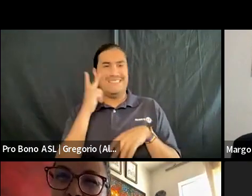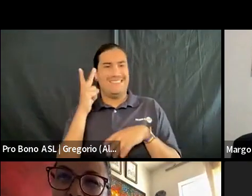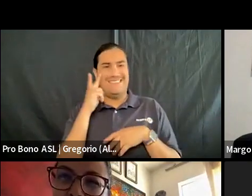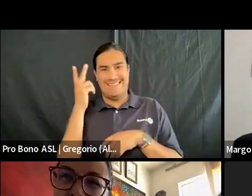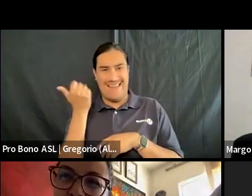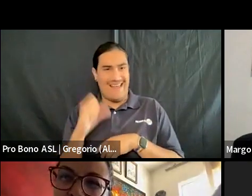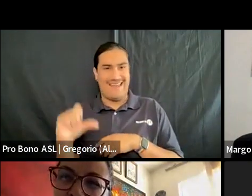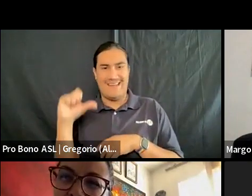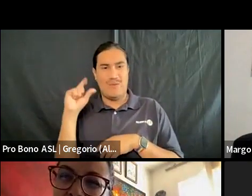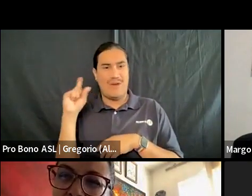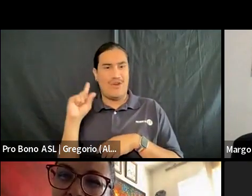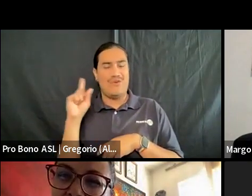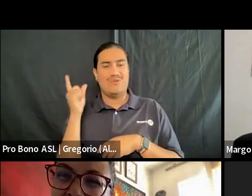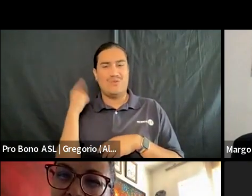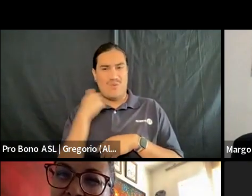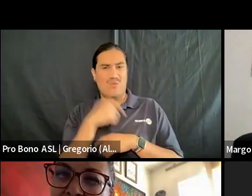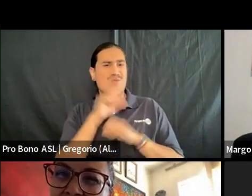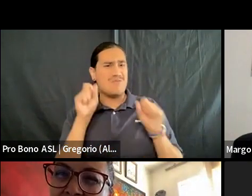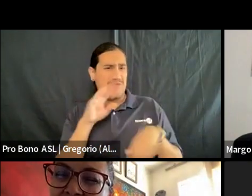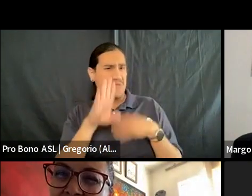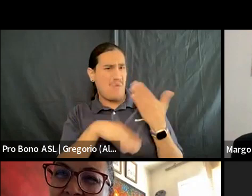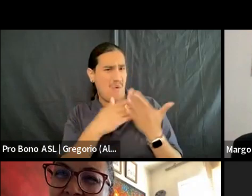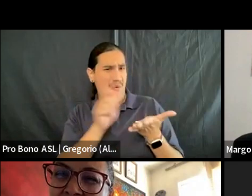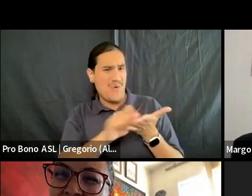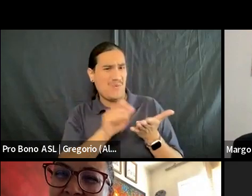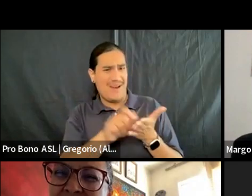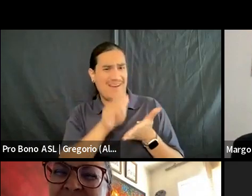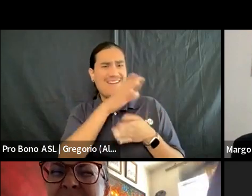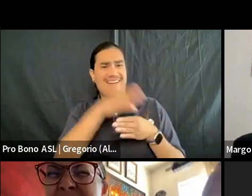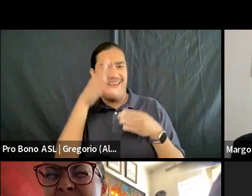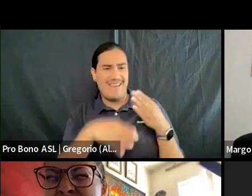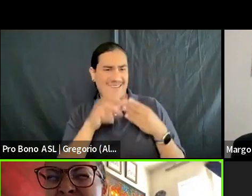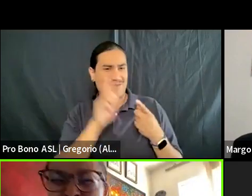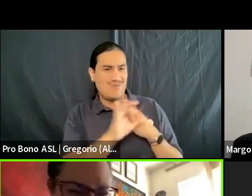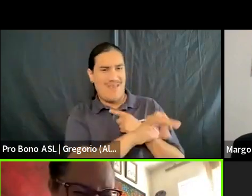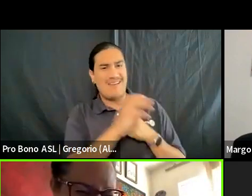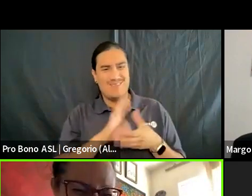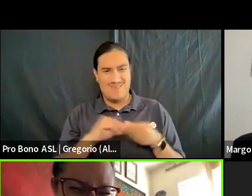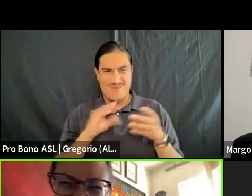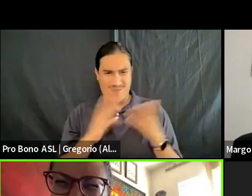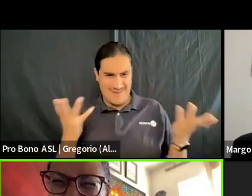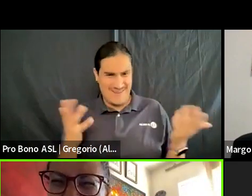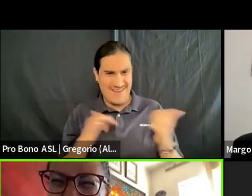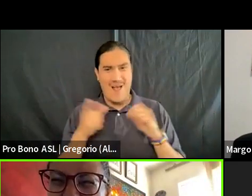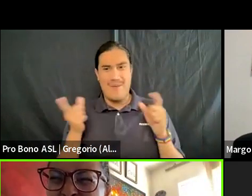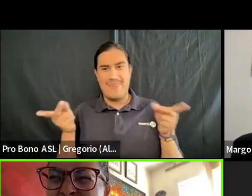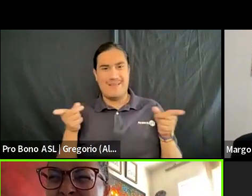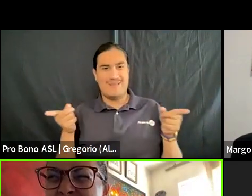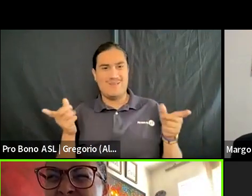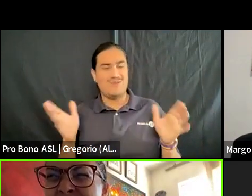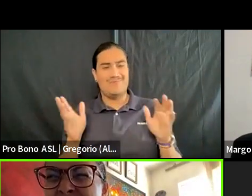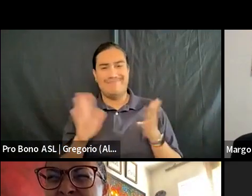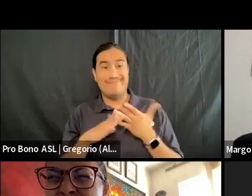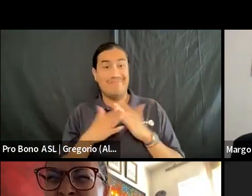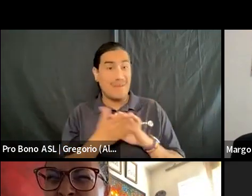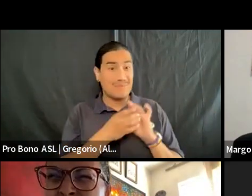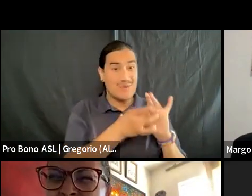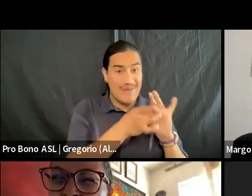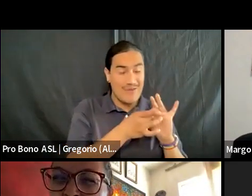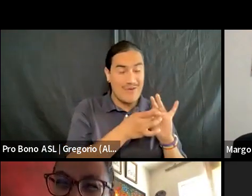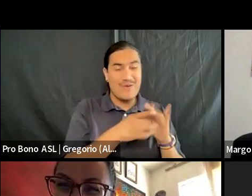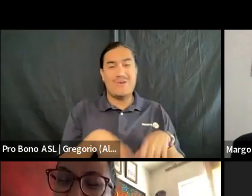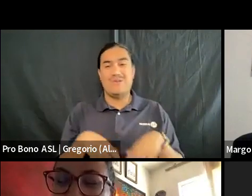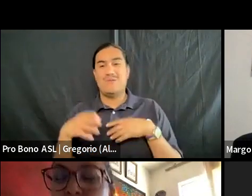probably could all write something, the ending to that story about how these strangers end up together because there's no